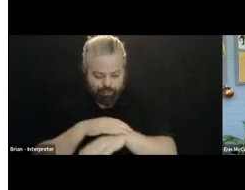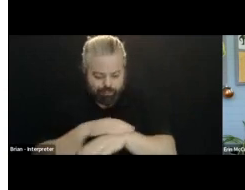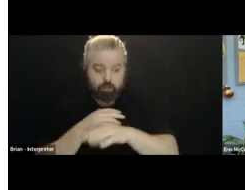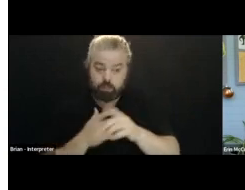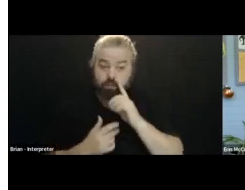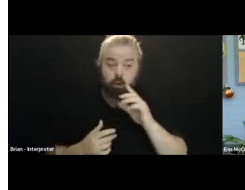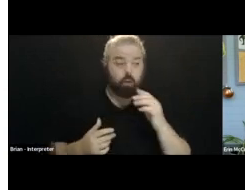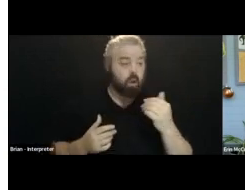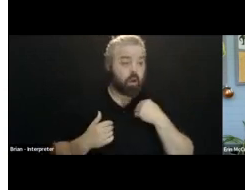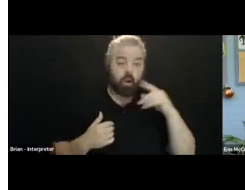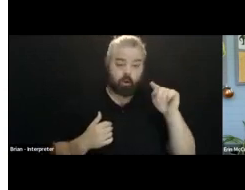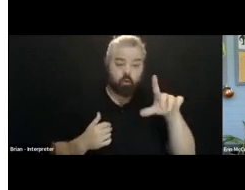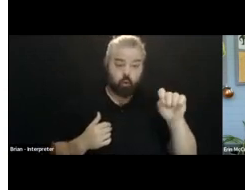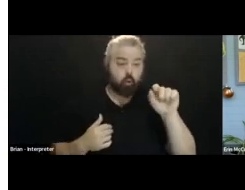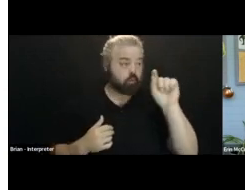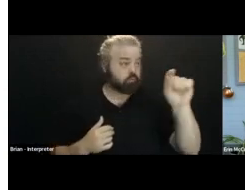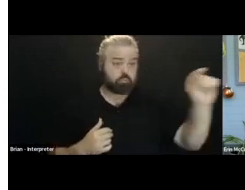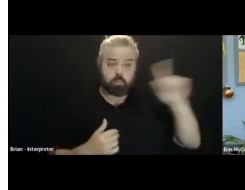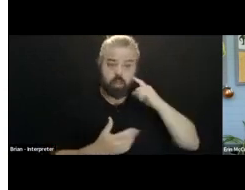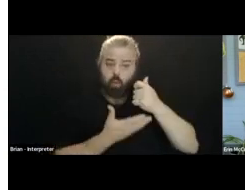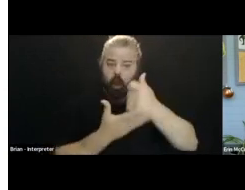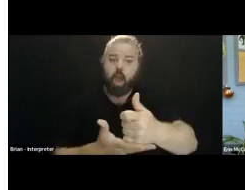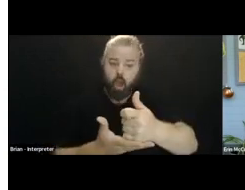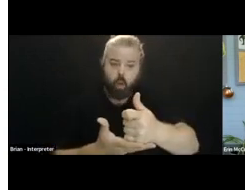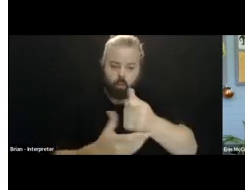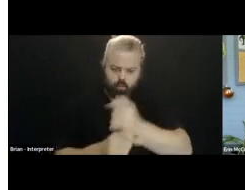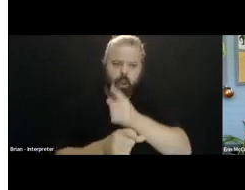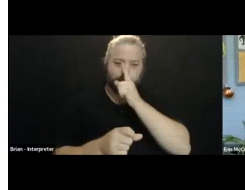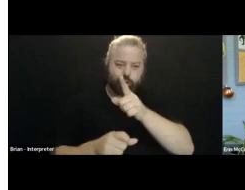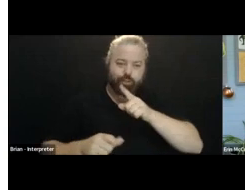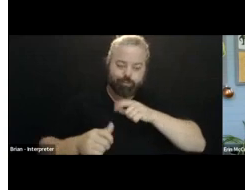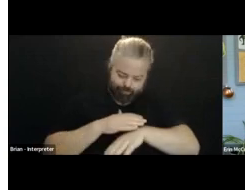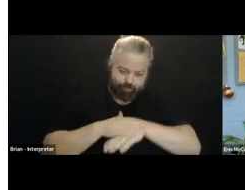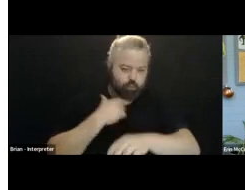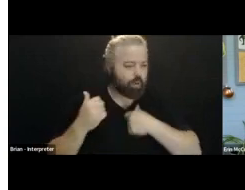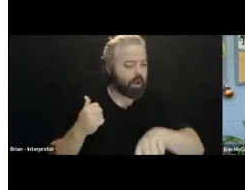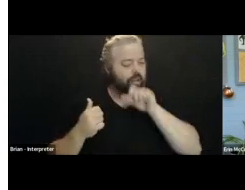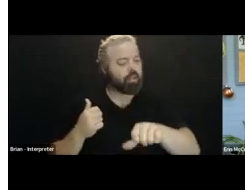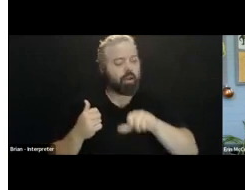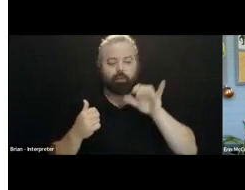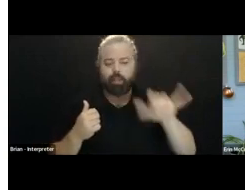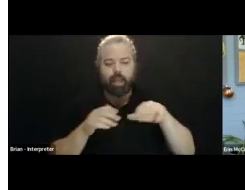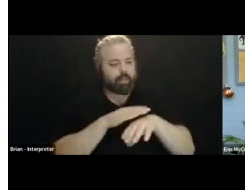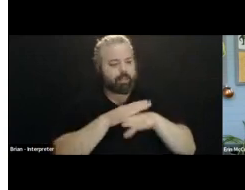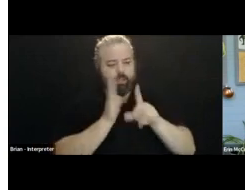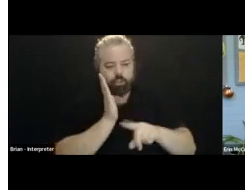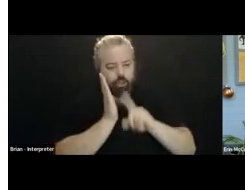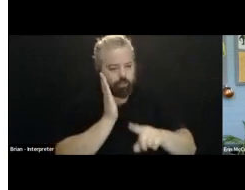that will help you make your stuff more accessible. So I love the accessibility checker in